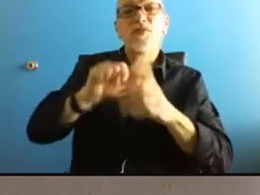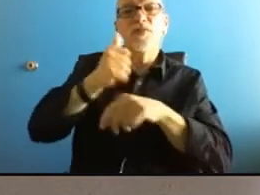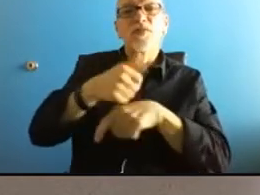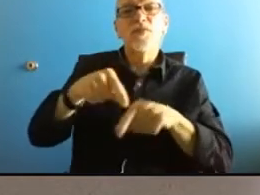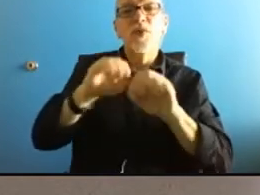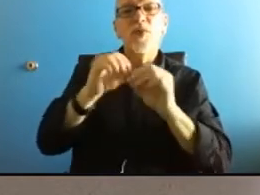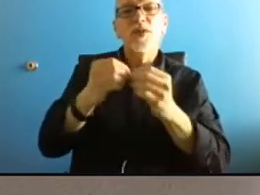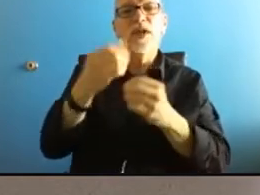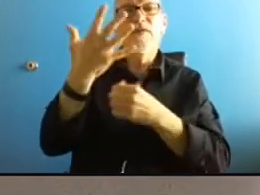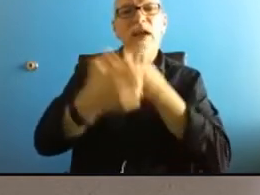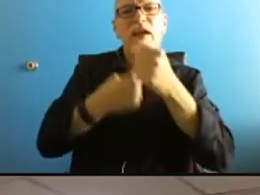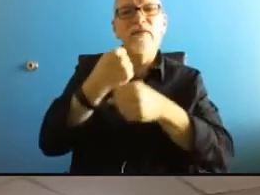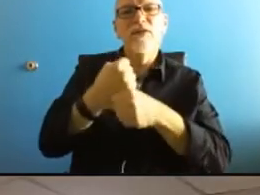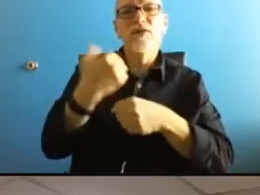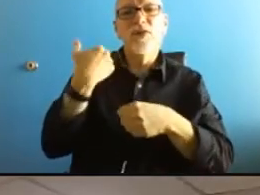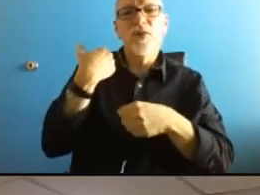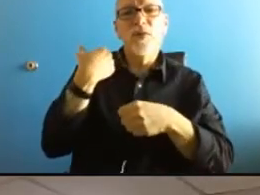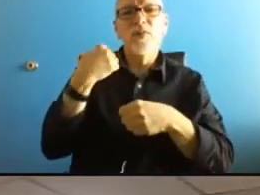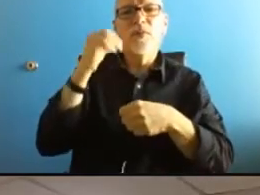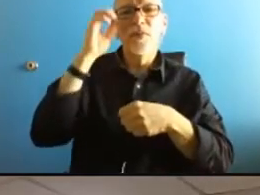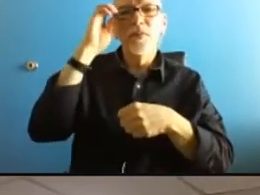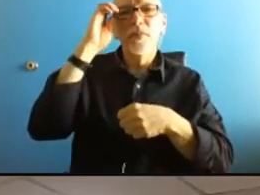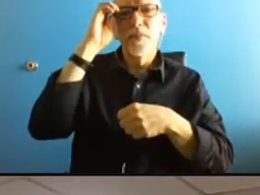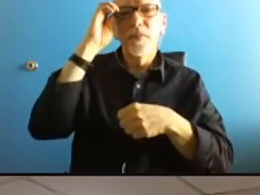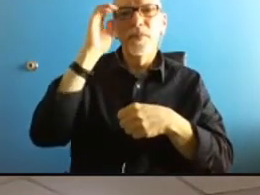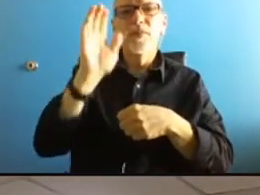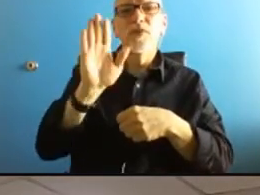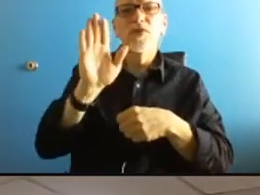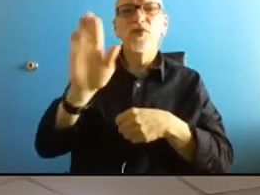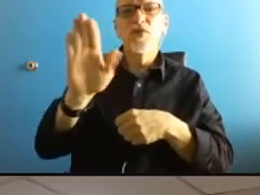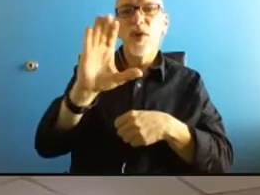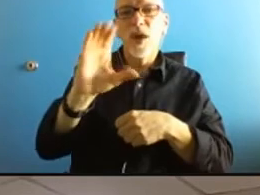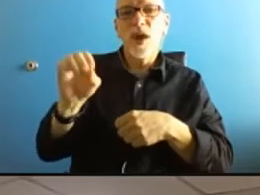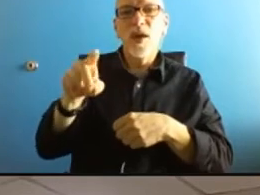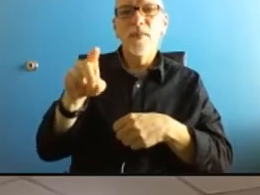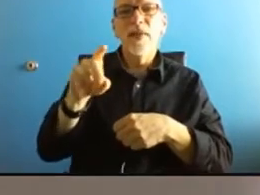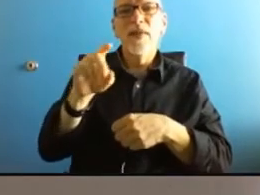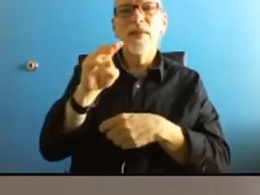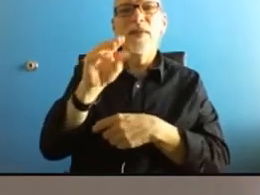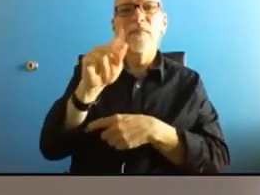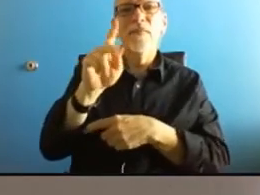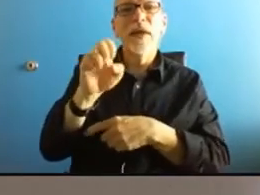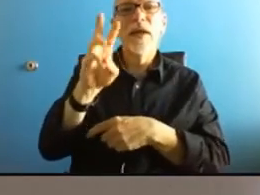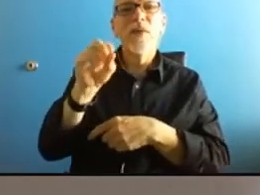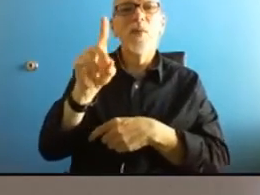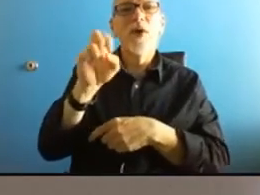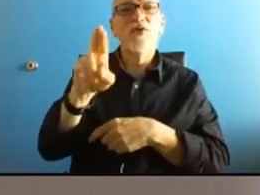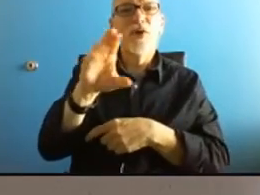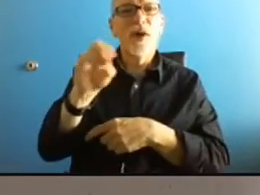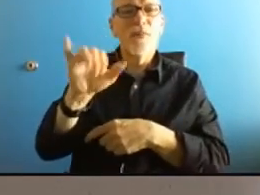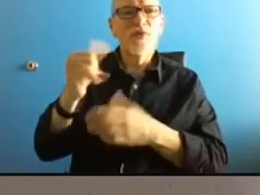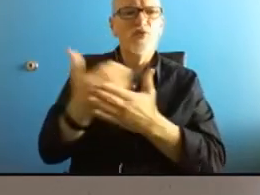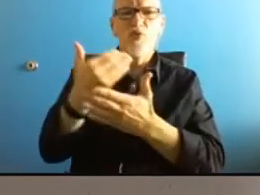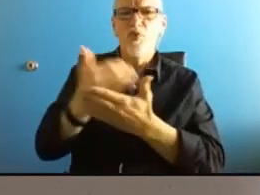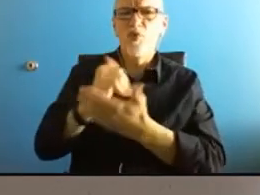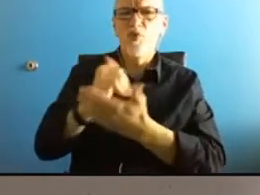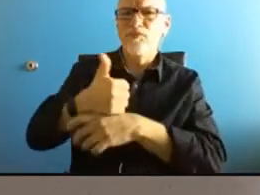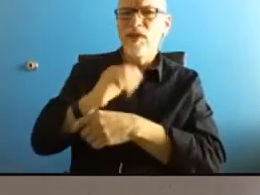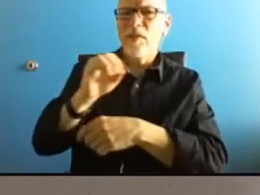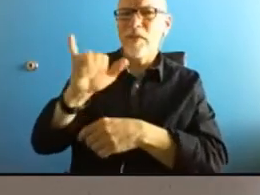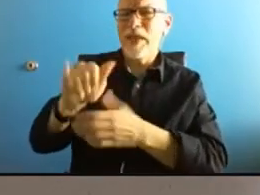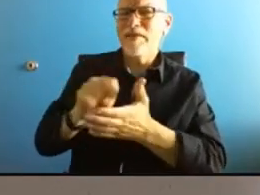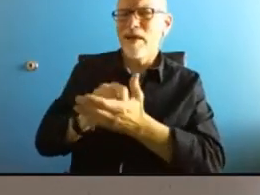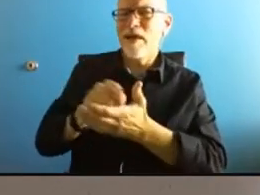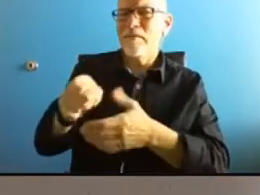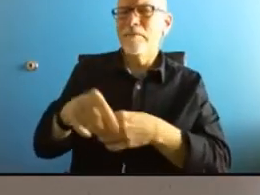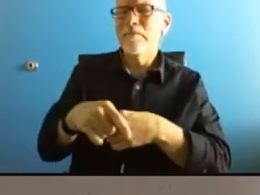ago. Your company, the Make Wonder company, was very new at that time. And it had come